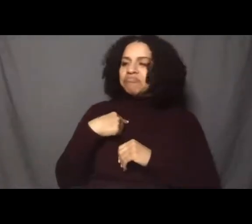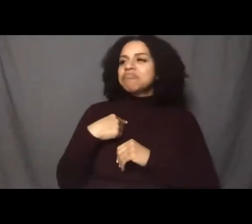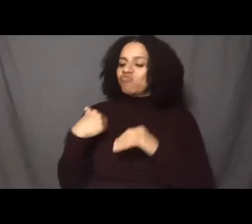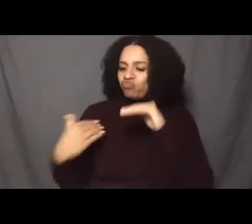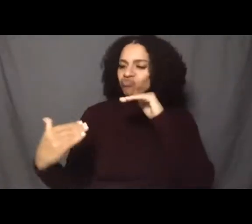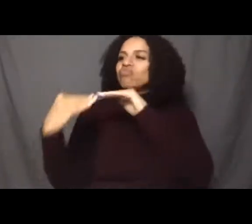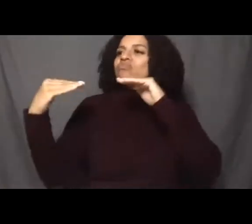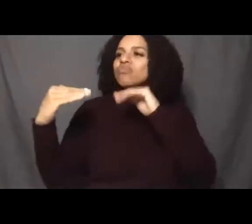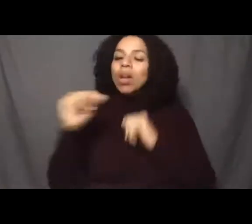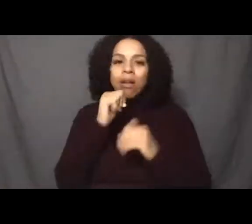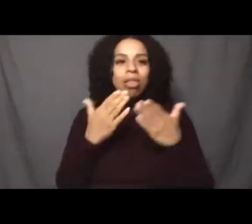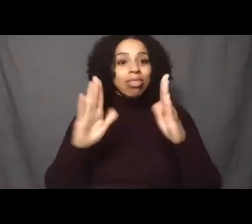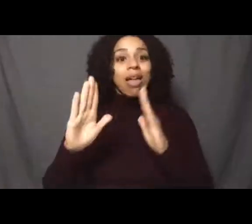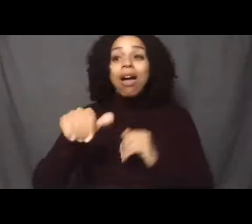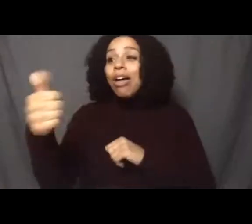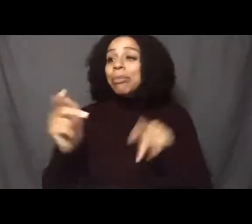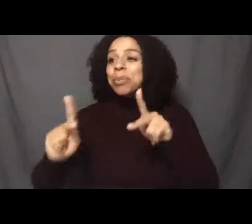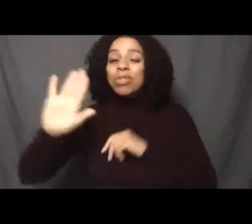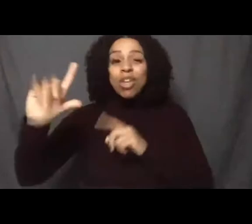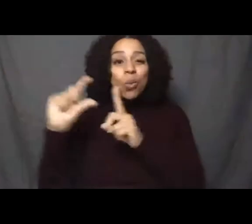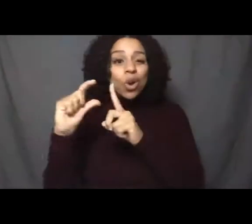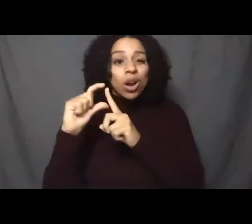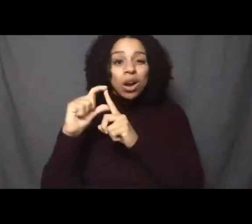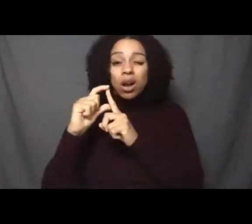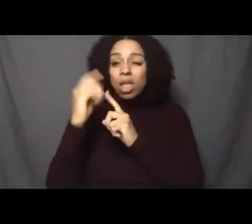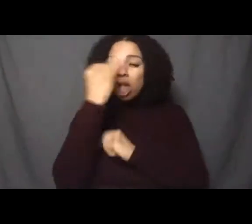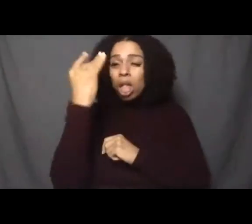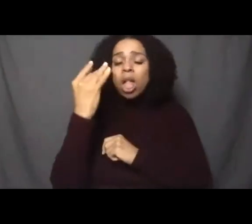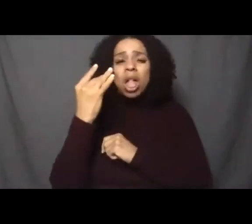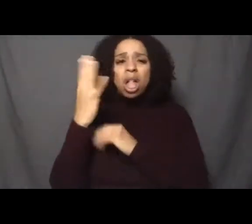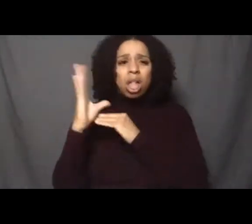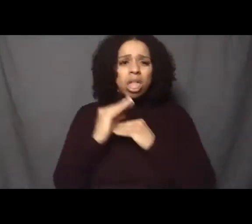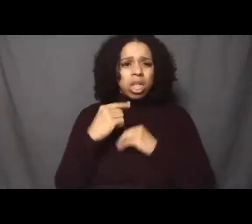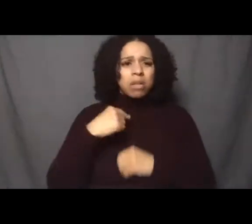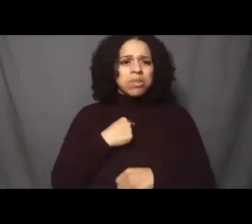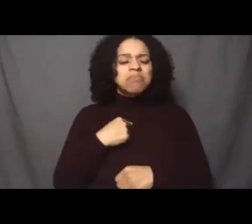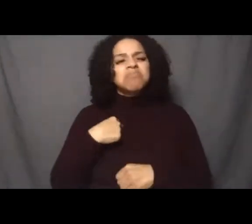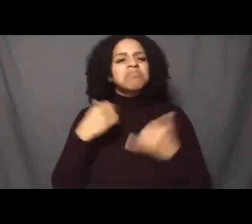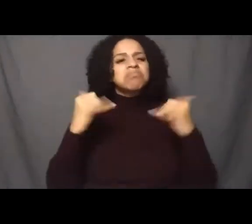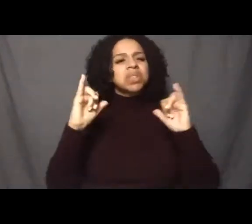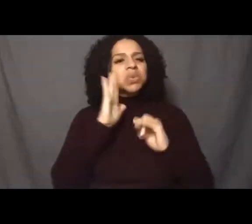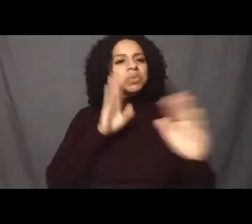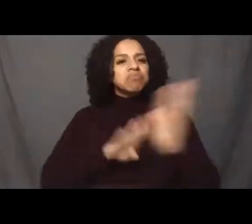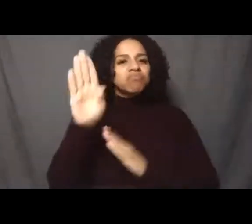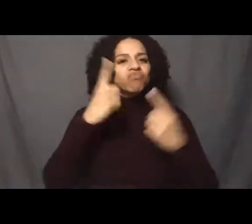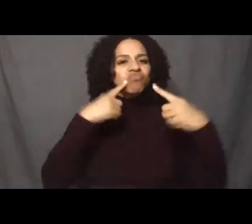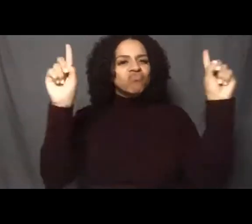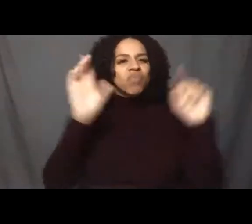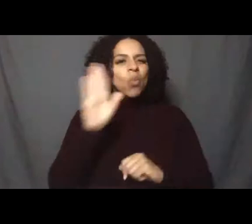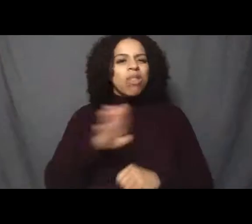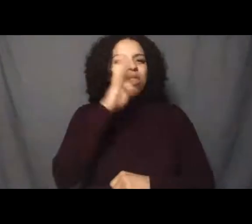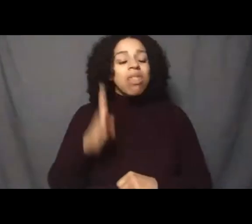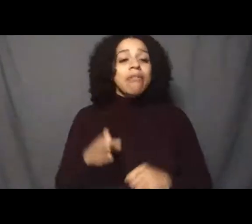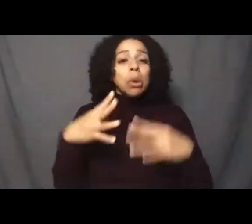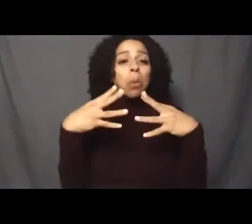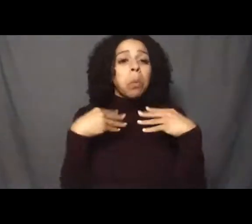I can go. I am resilient because I will always work hard and will never settle for mediocre. I am resilient because I embrace my flaws